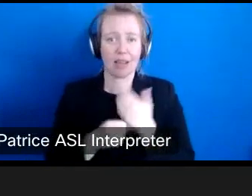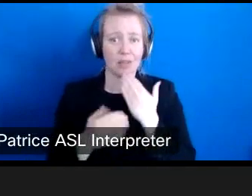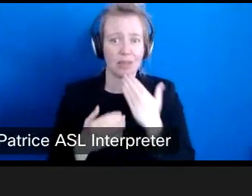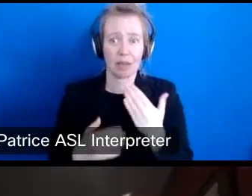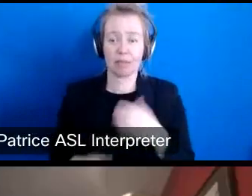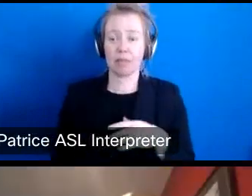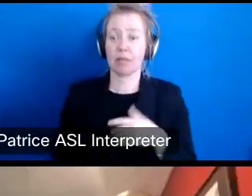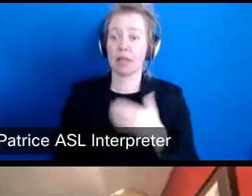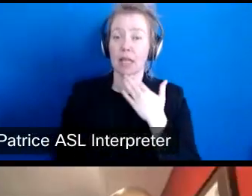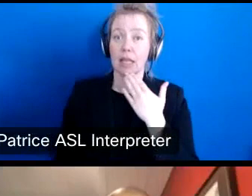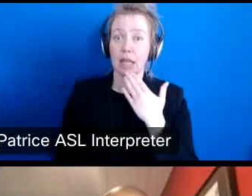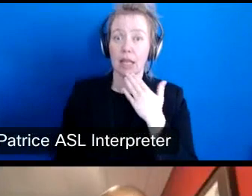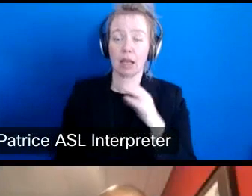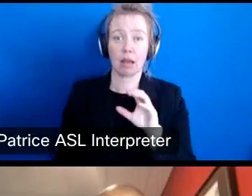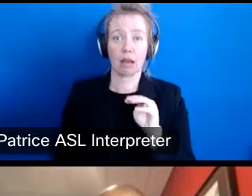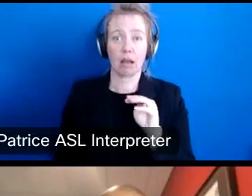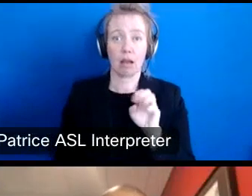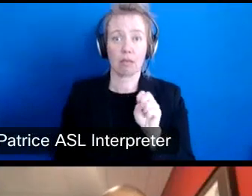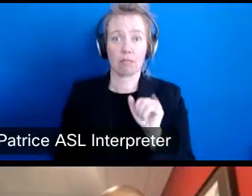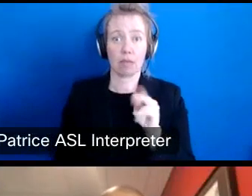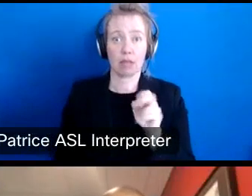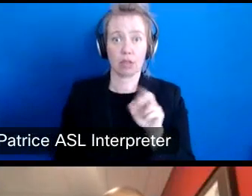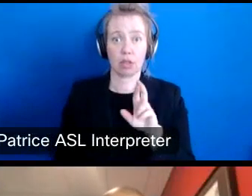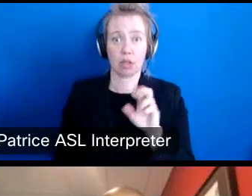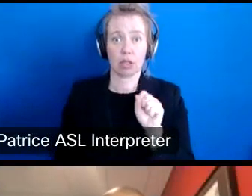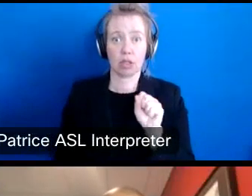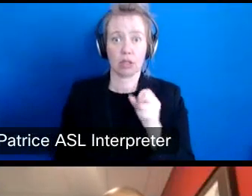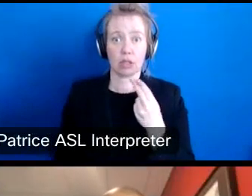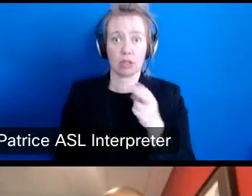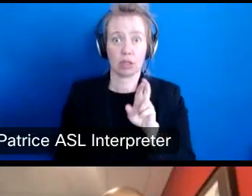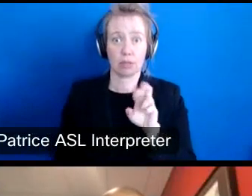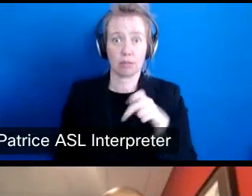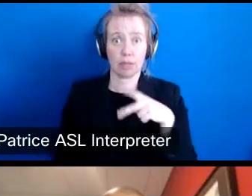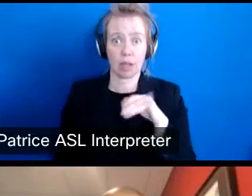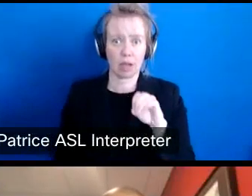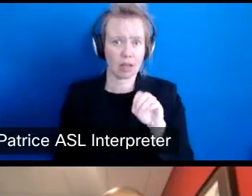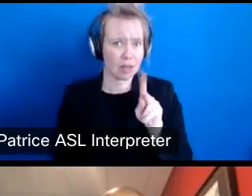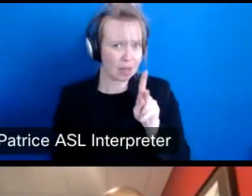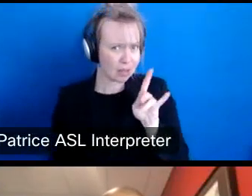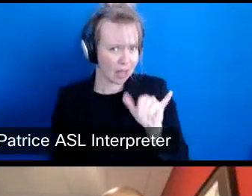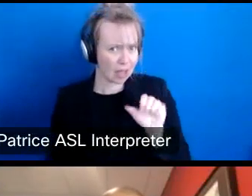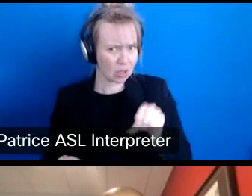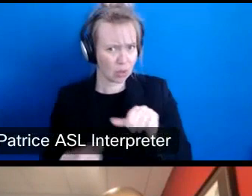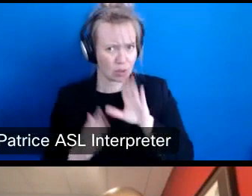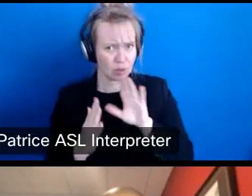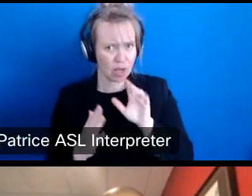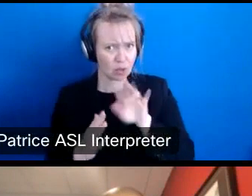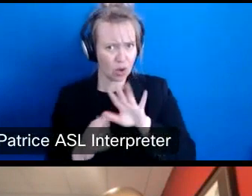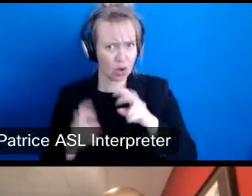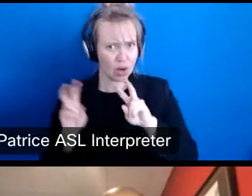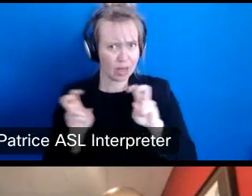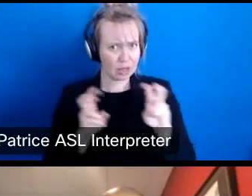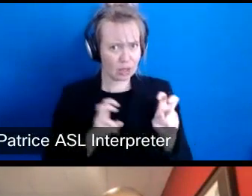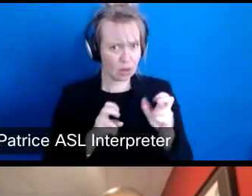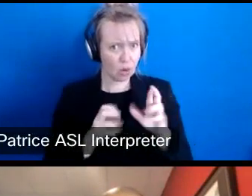Okay, thank you, Commissioner Shapiro. I don't know, Kelly, if you want to address some of her issues. Or you